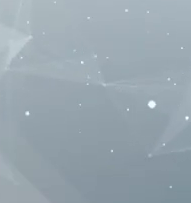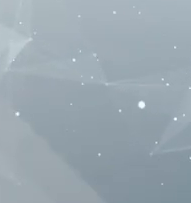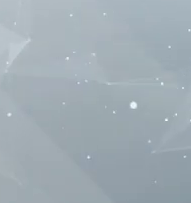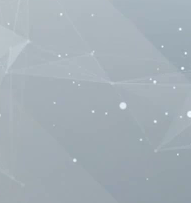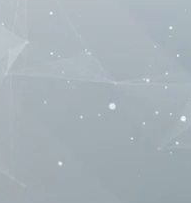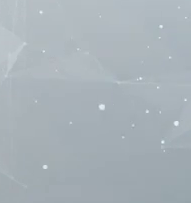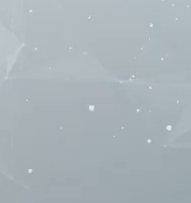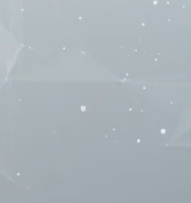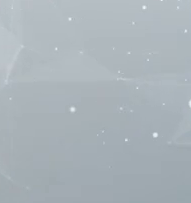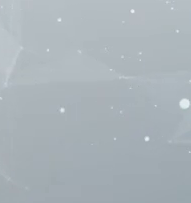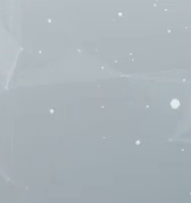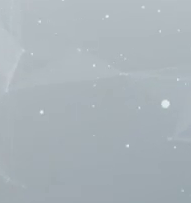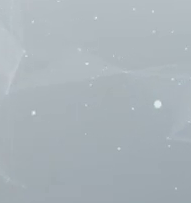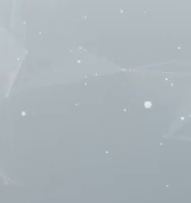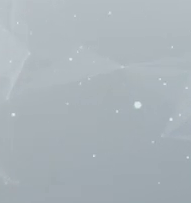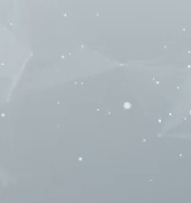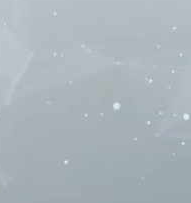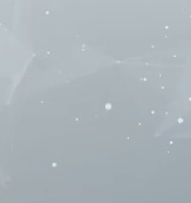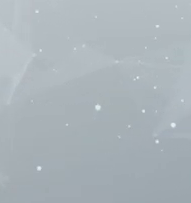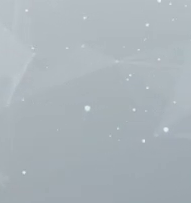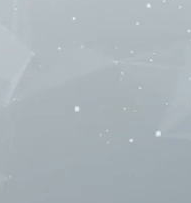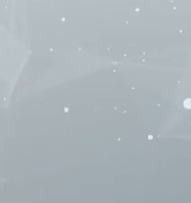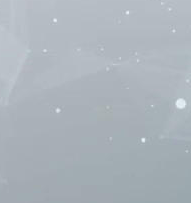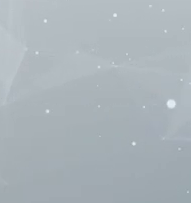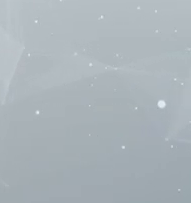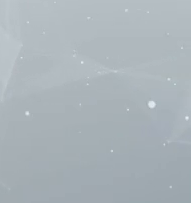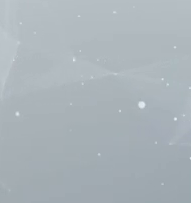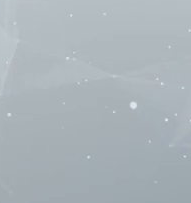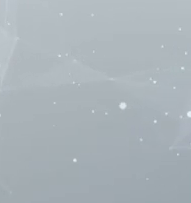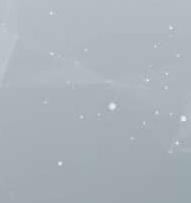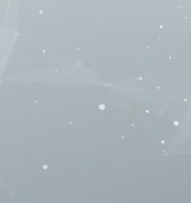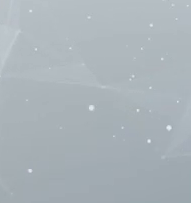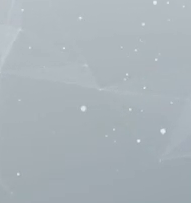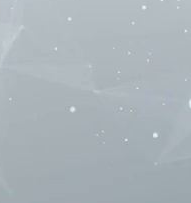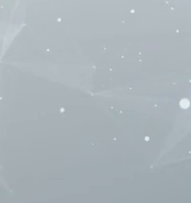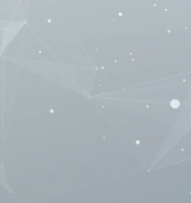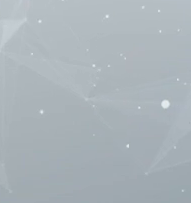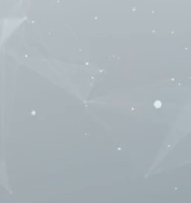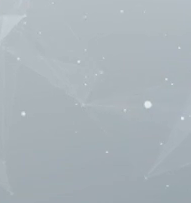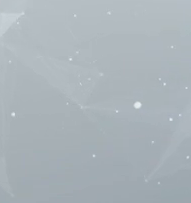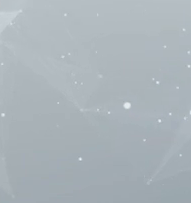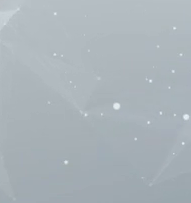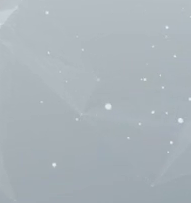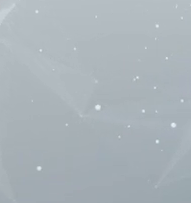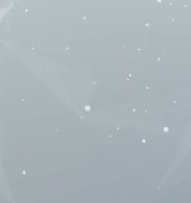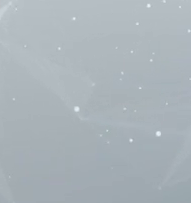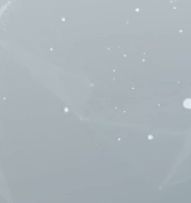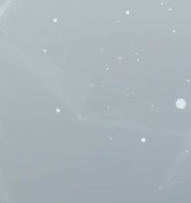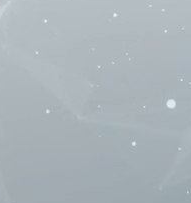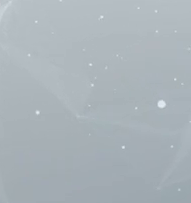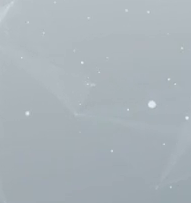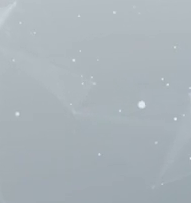of the kingdom will be preached in the whole world as a testimony to all nations. And then the end will